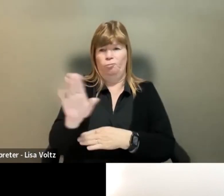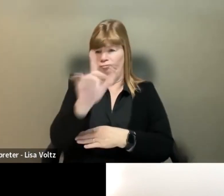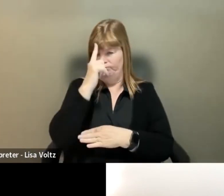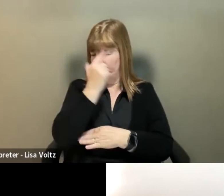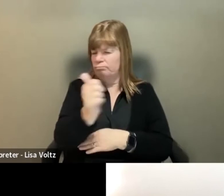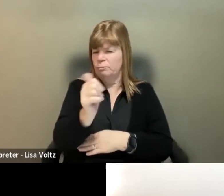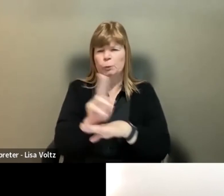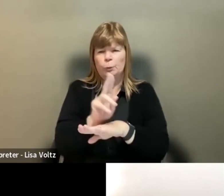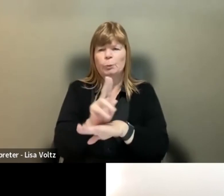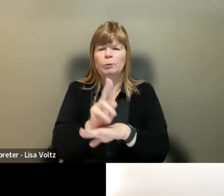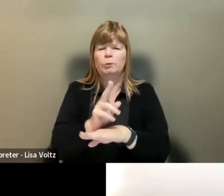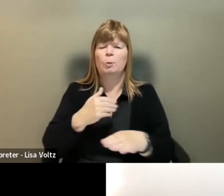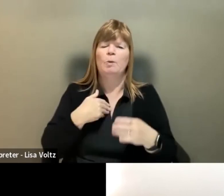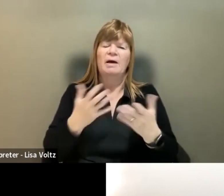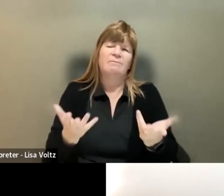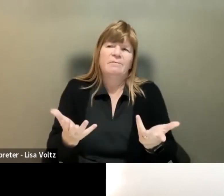There are general